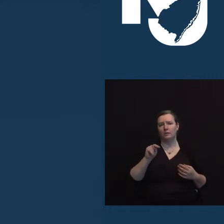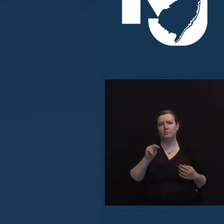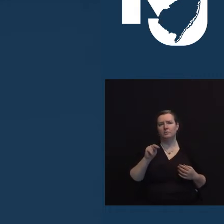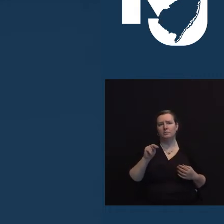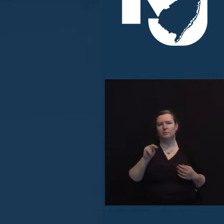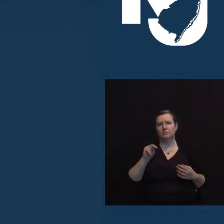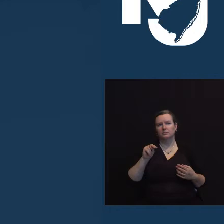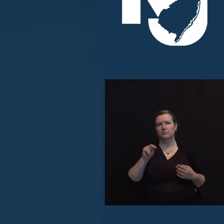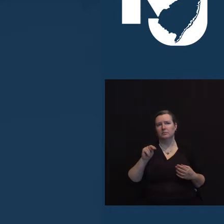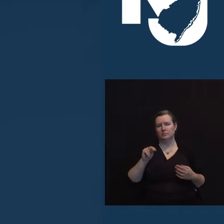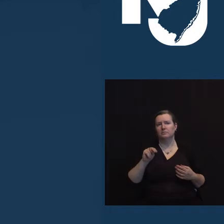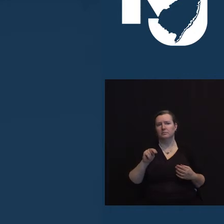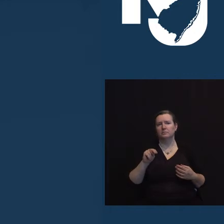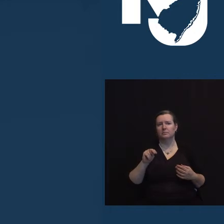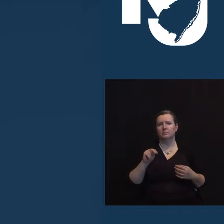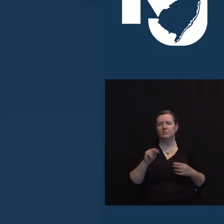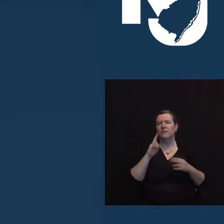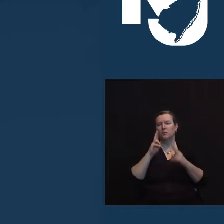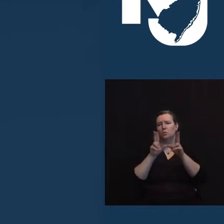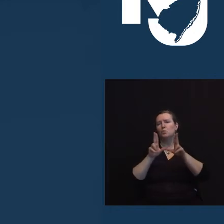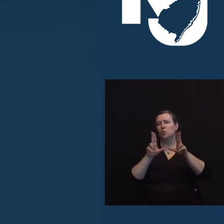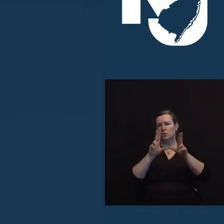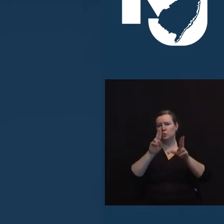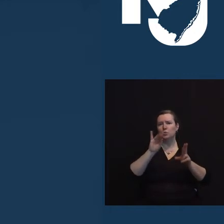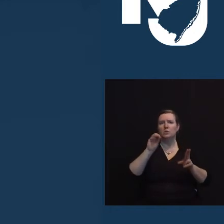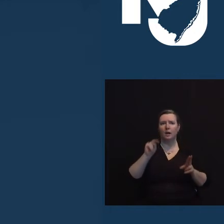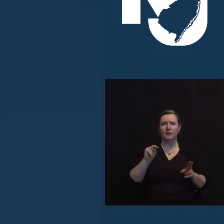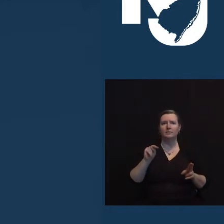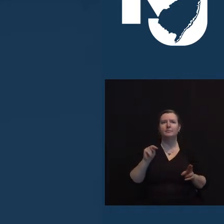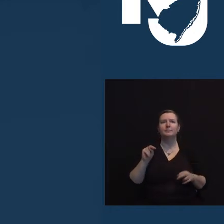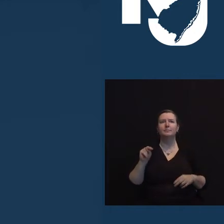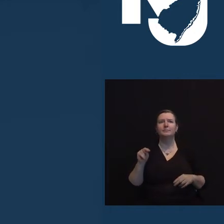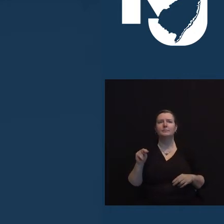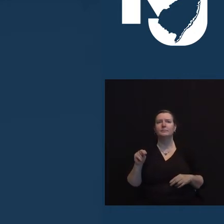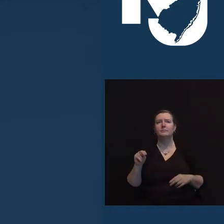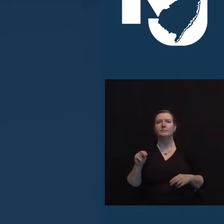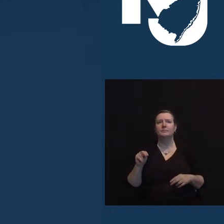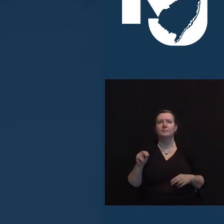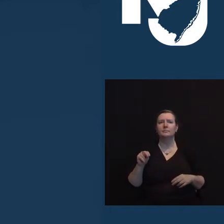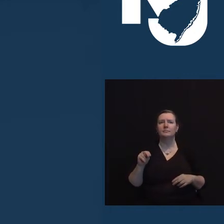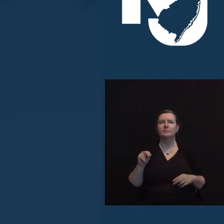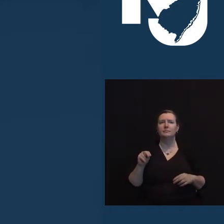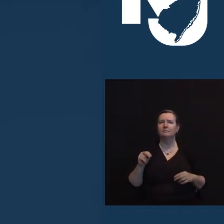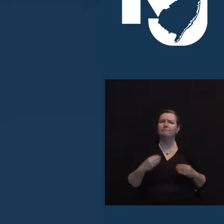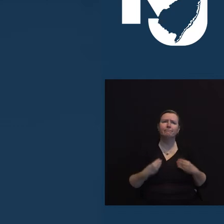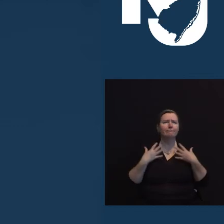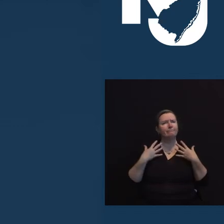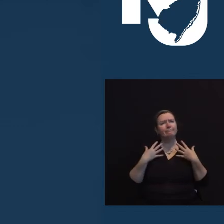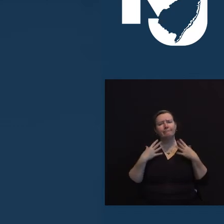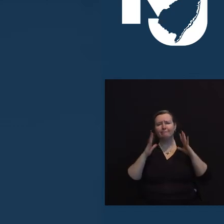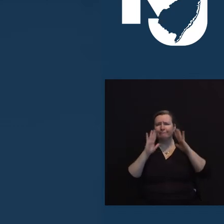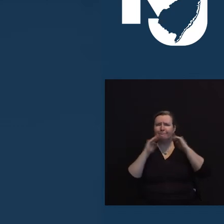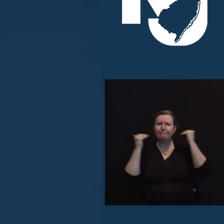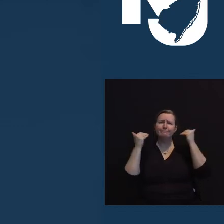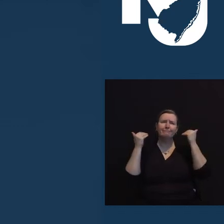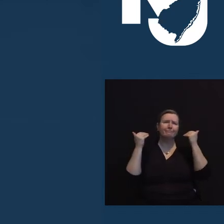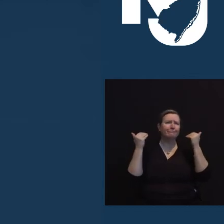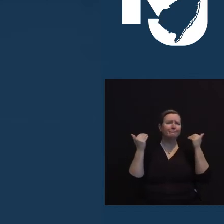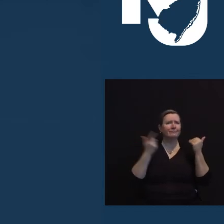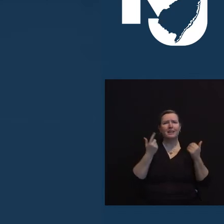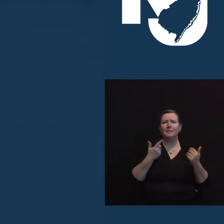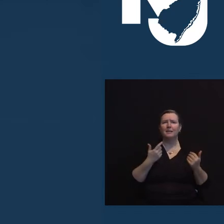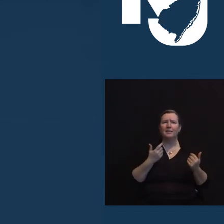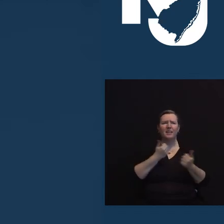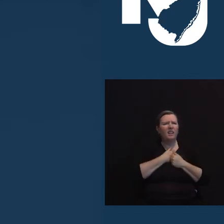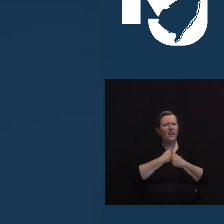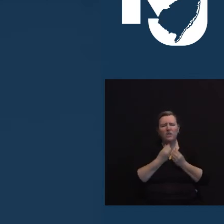knew they could always depend upon. Glenda didn't just bring life to her workplace. She was also an avid urban gardener with a